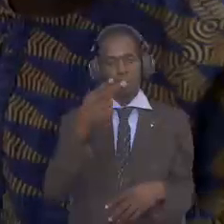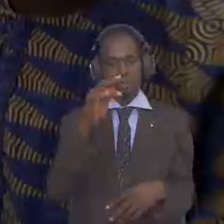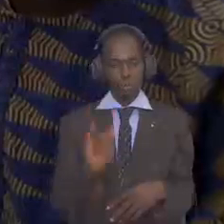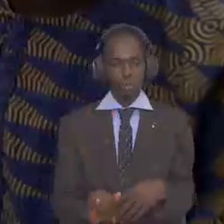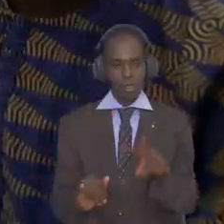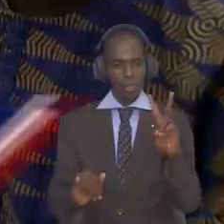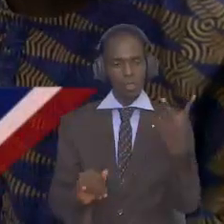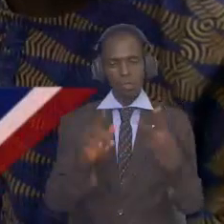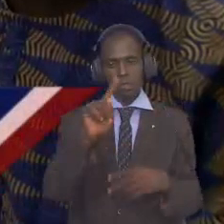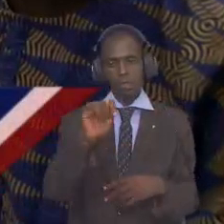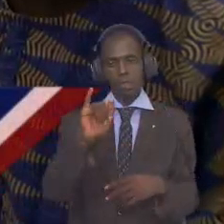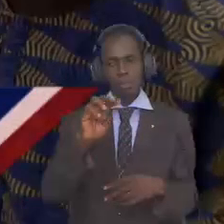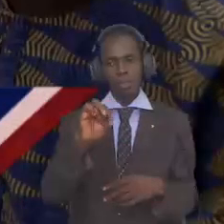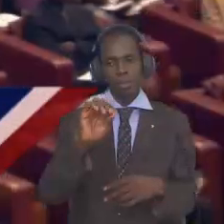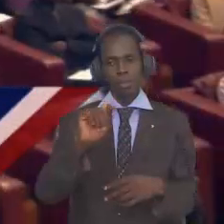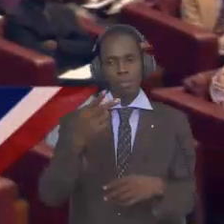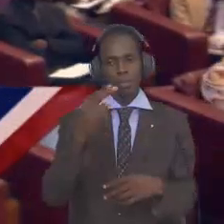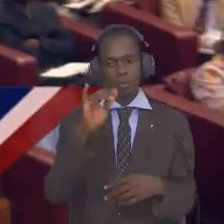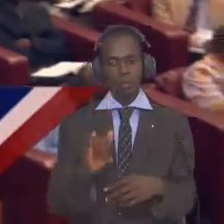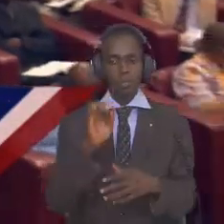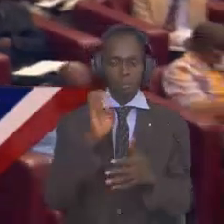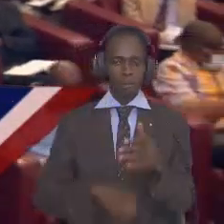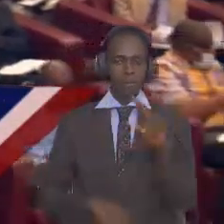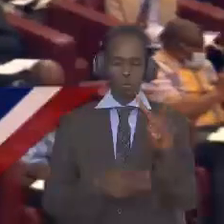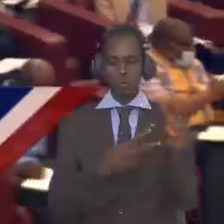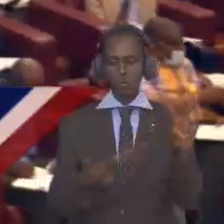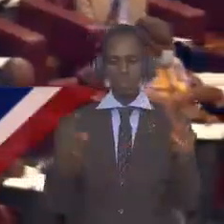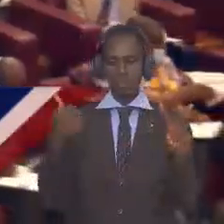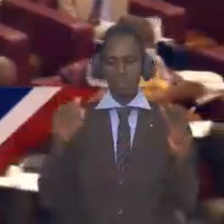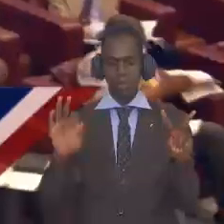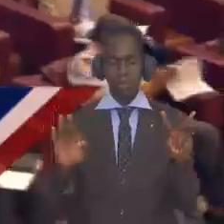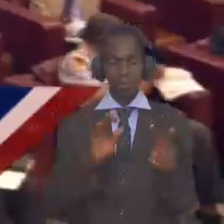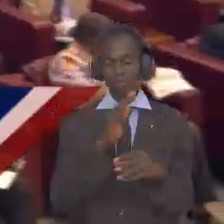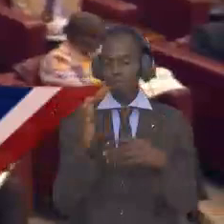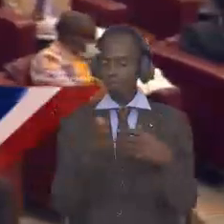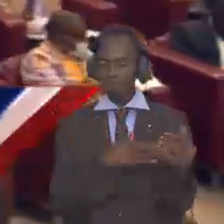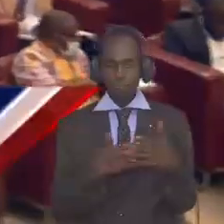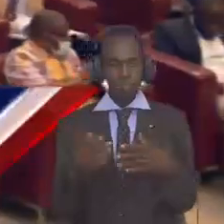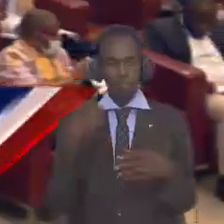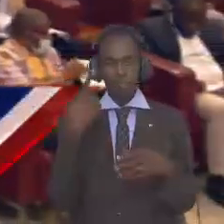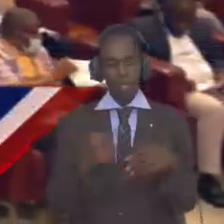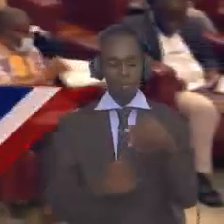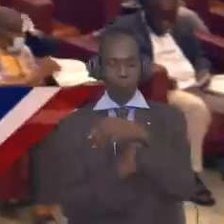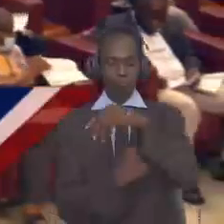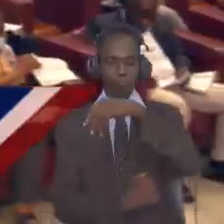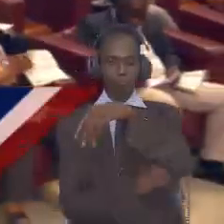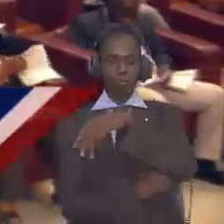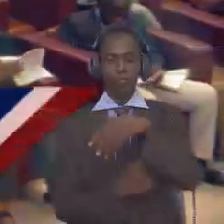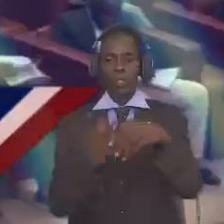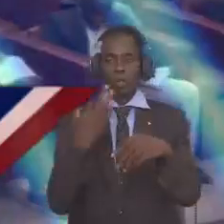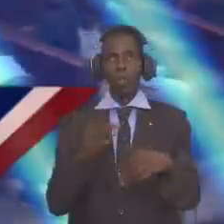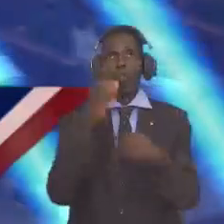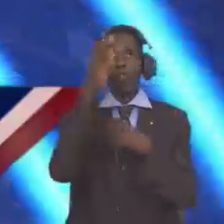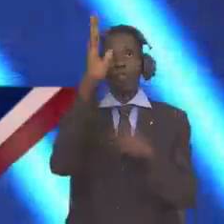19. 2 Timothy chapter 2, reading from verse 19. Nevertheless, the foundation of God standeth